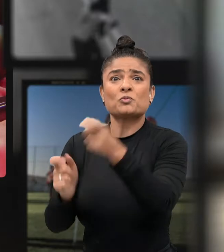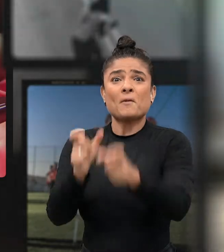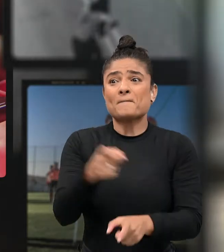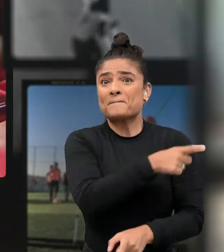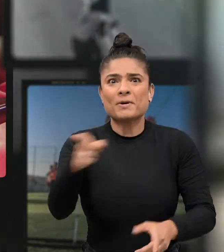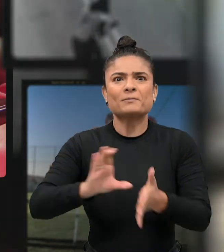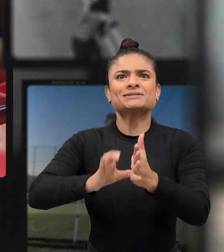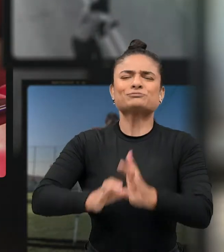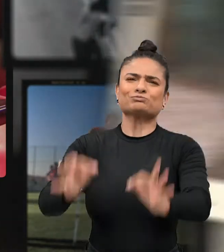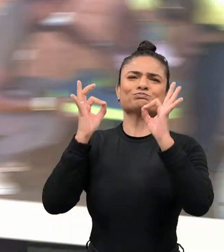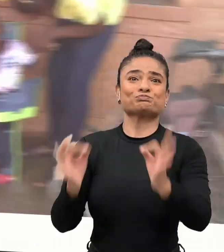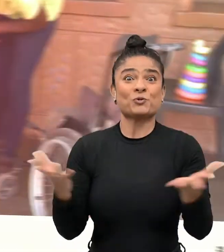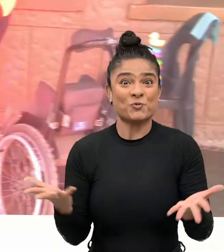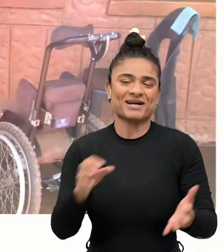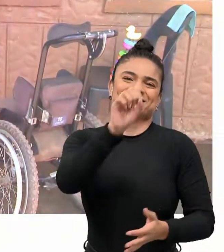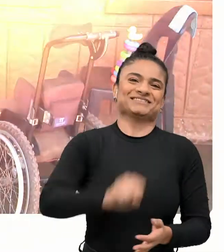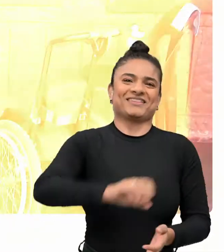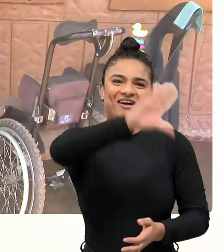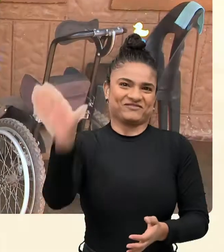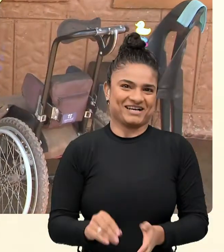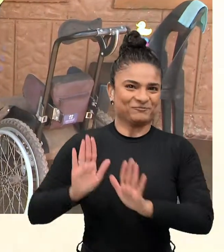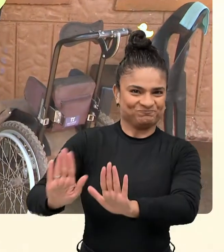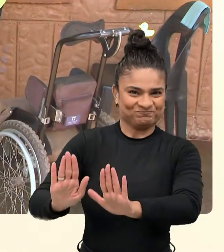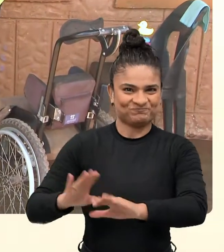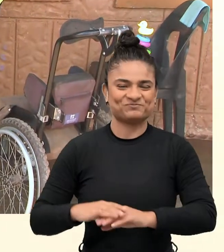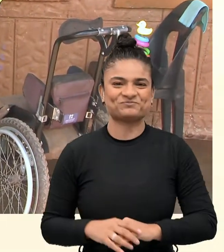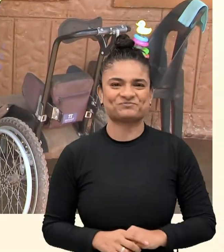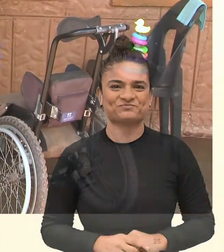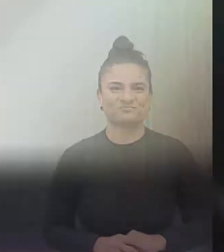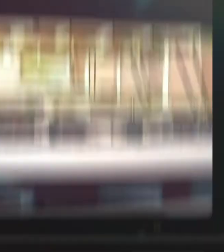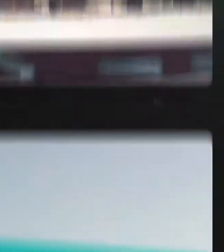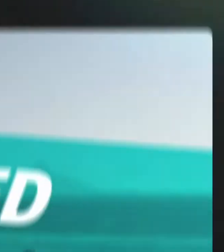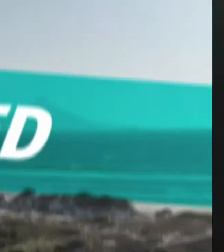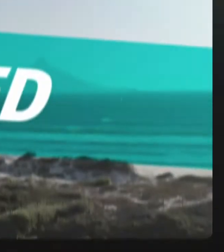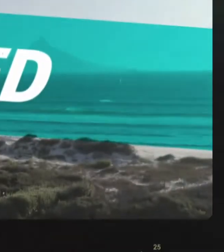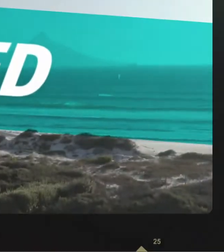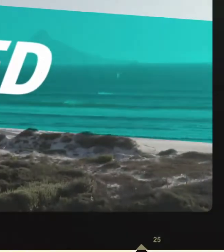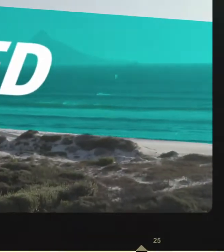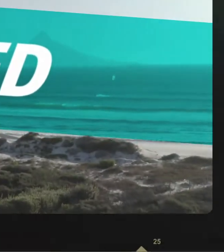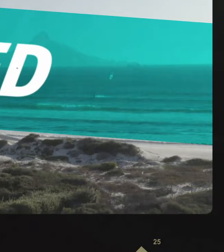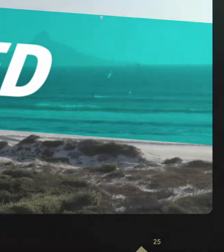persons with disabilities can and must make to building a disability-inclusive Mzansi.